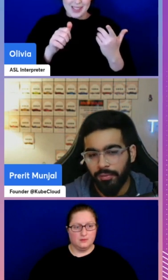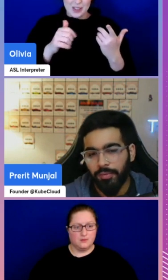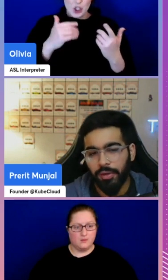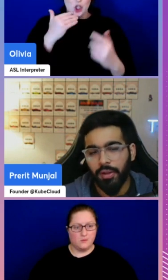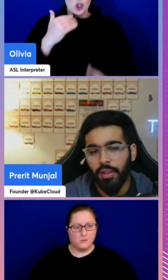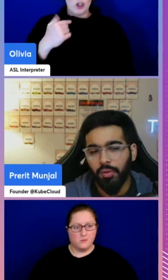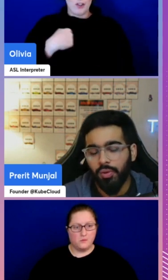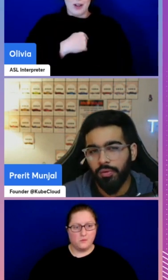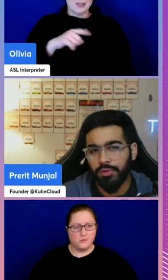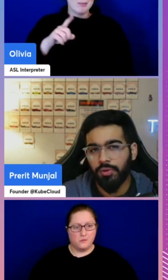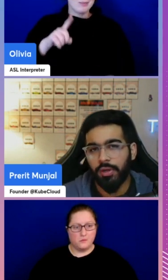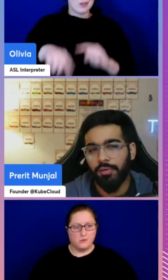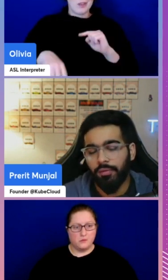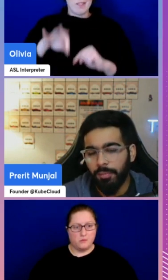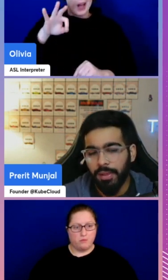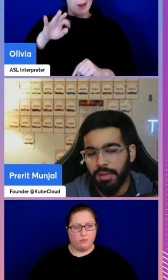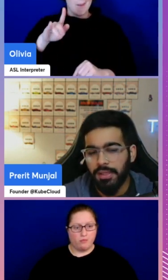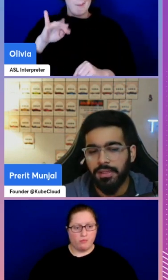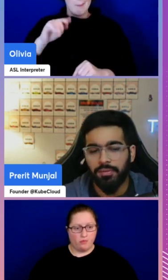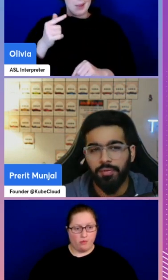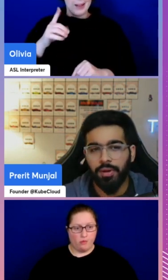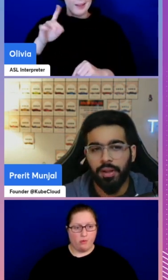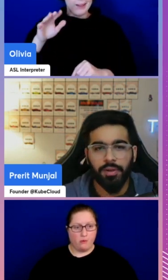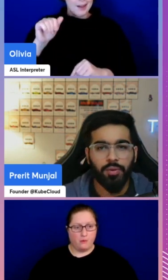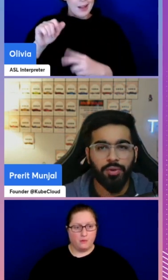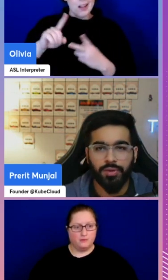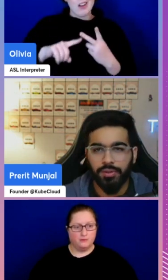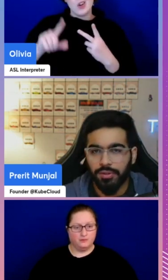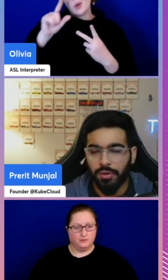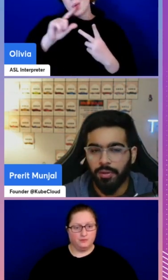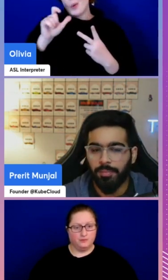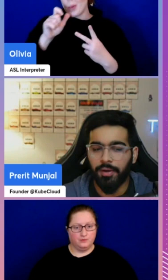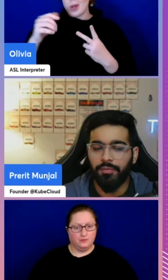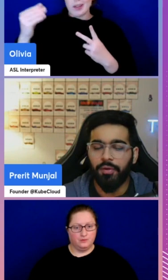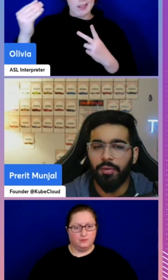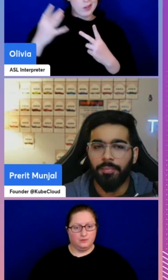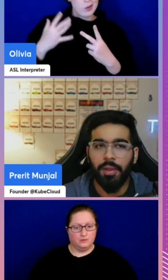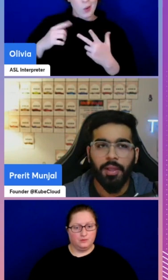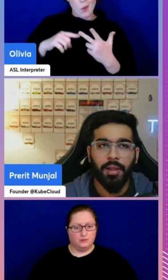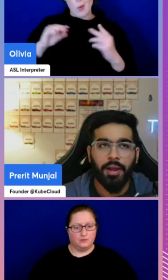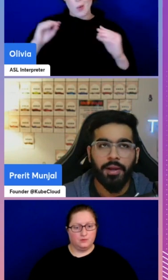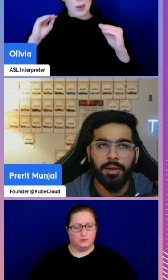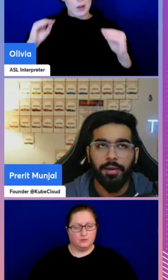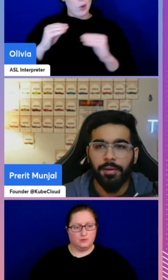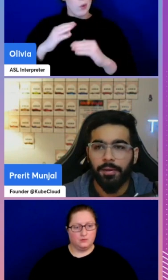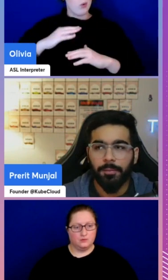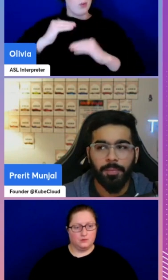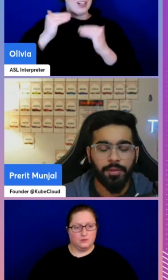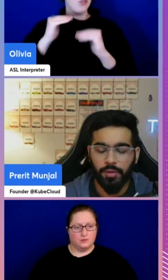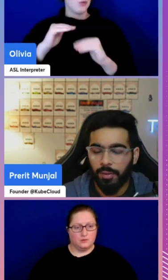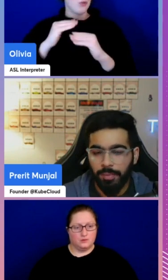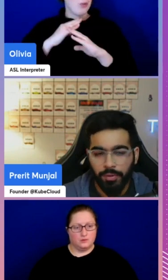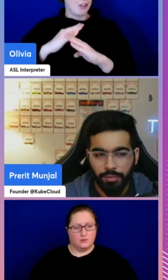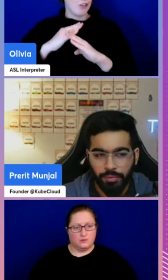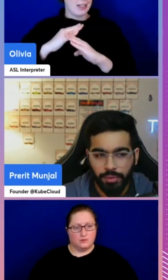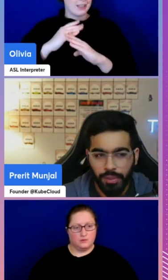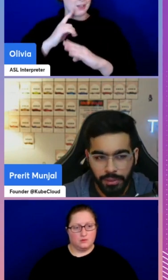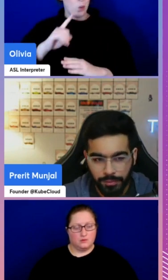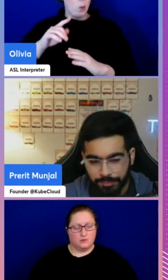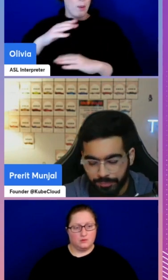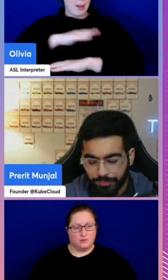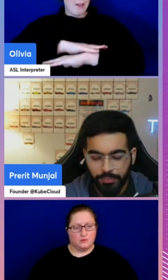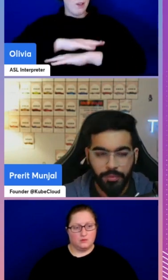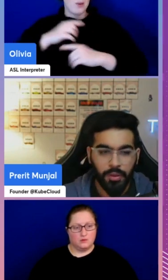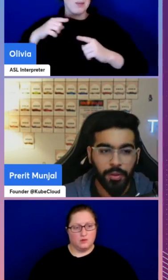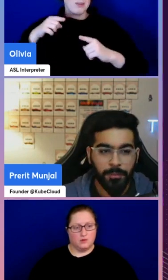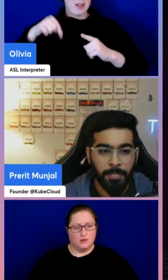billing data. Google was not informing us. We were having no restrictions on our platform. And this all happened over the